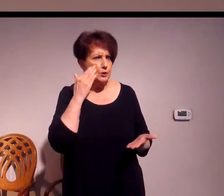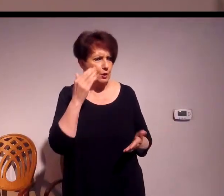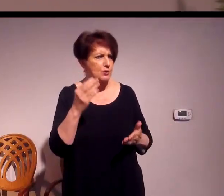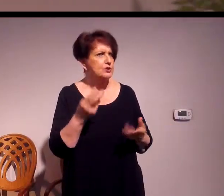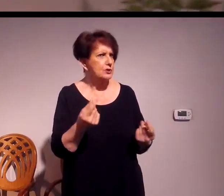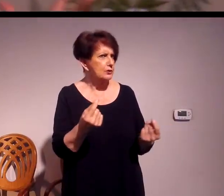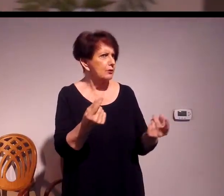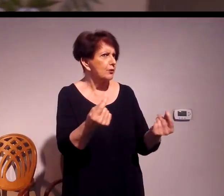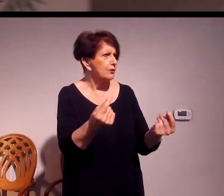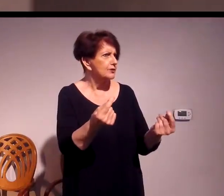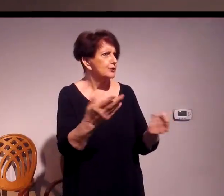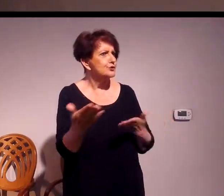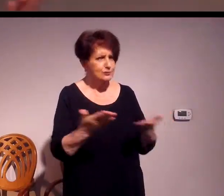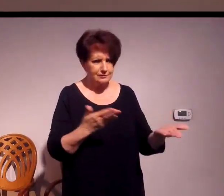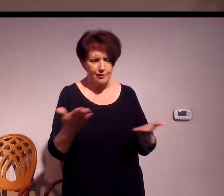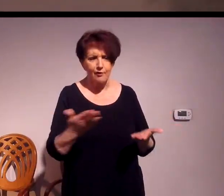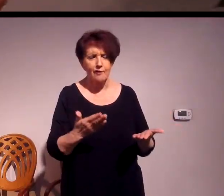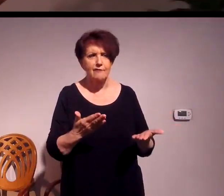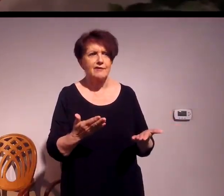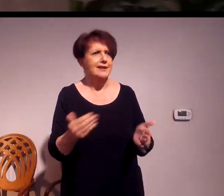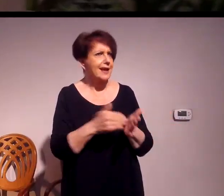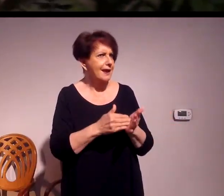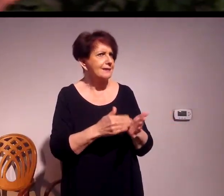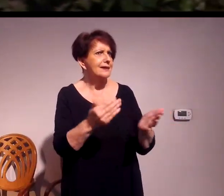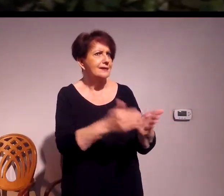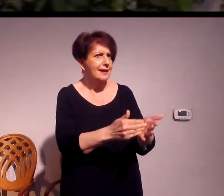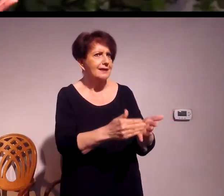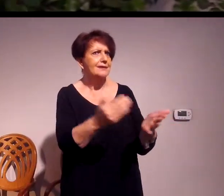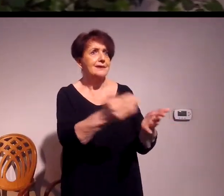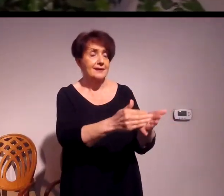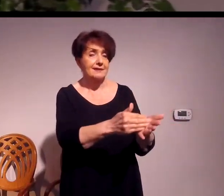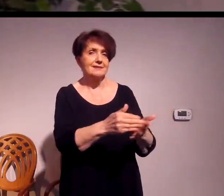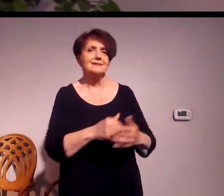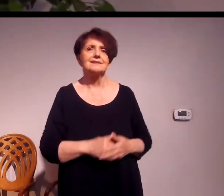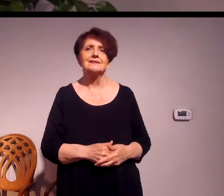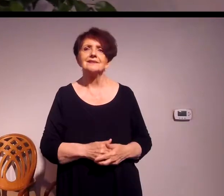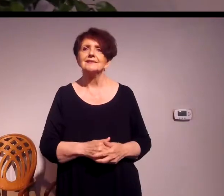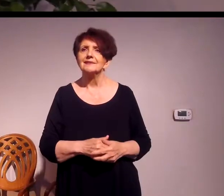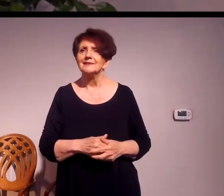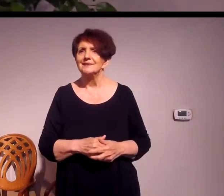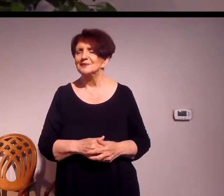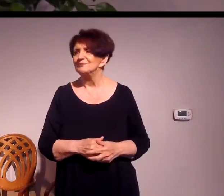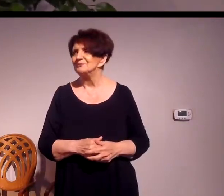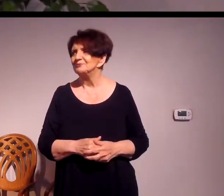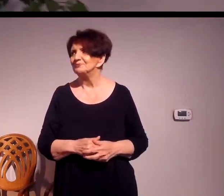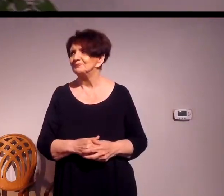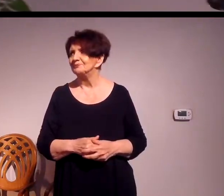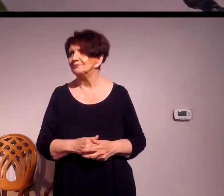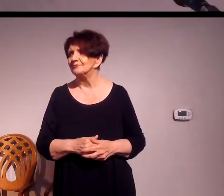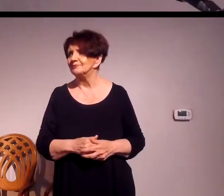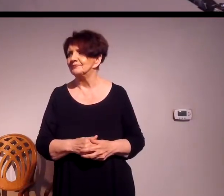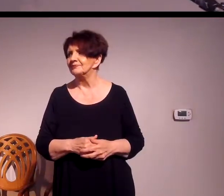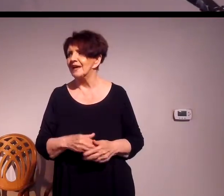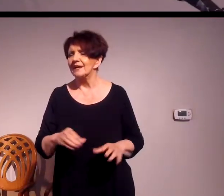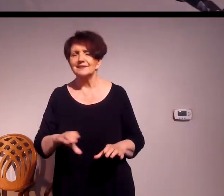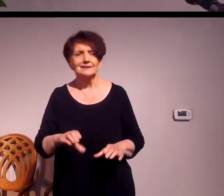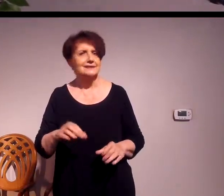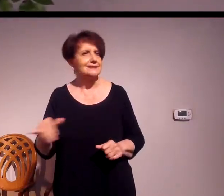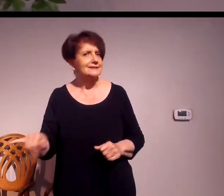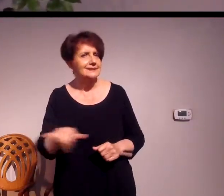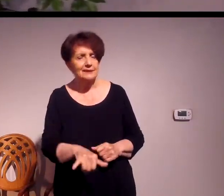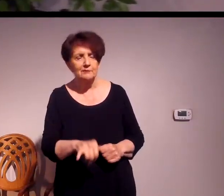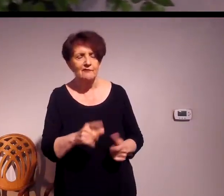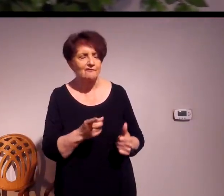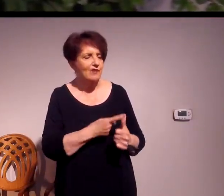You'll serve, and you'll serve, and you'll serve. That's what it is. Now, I did the same thing in the